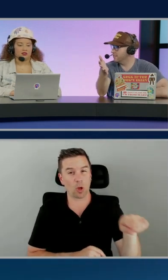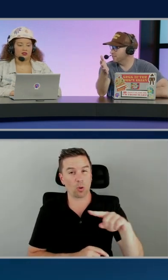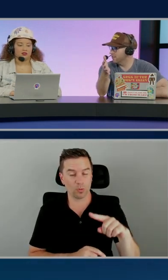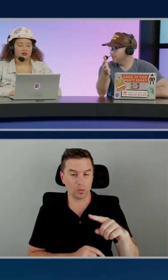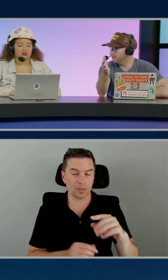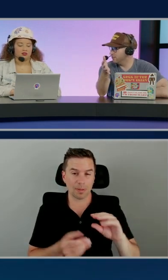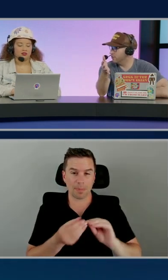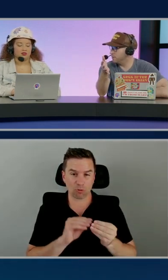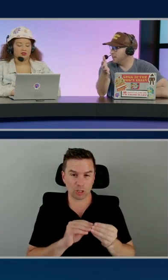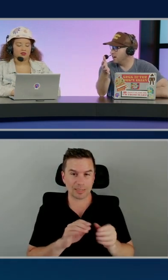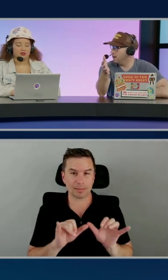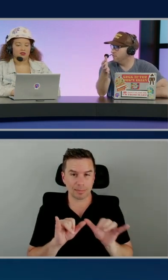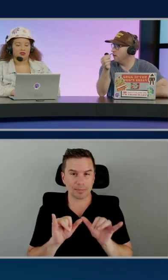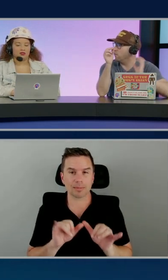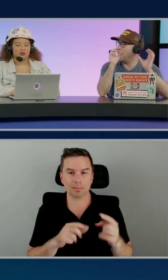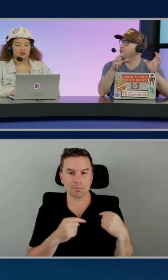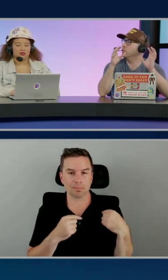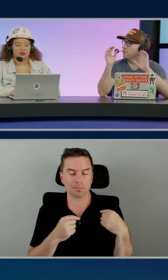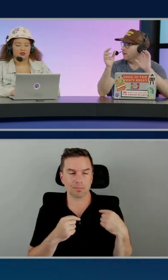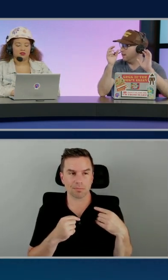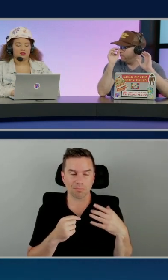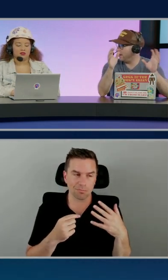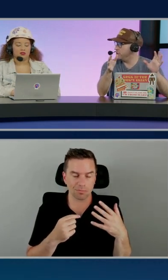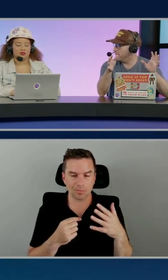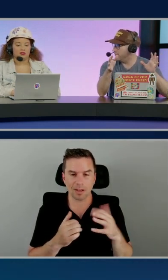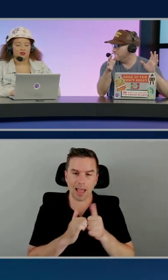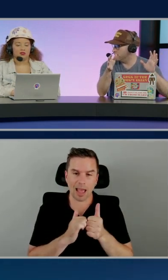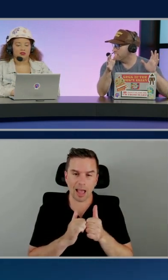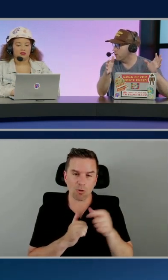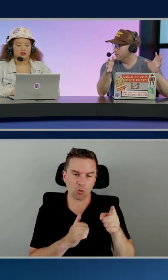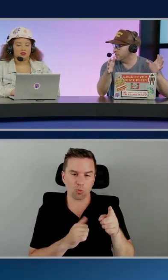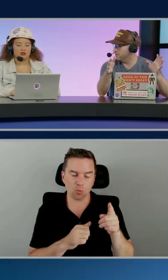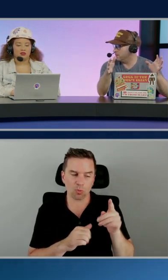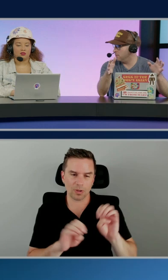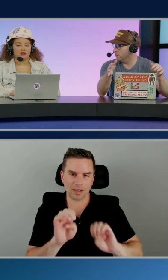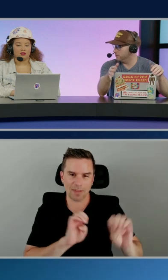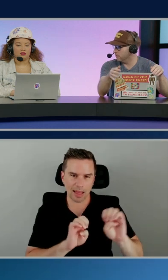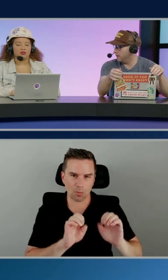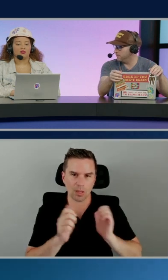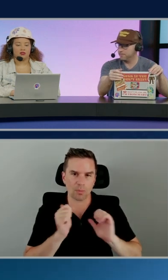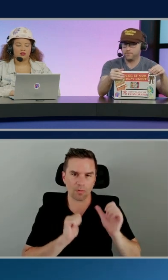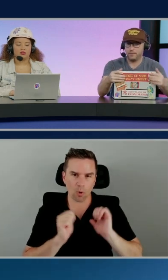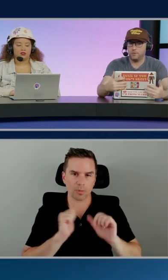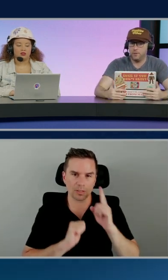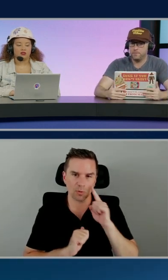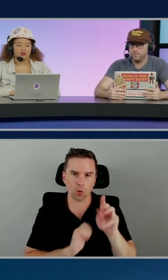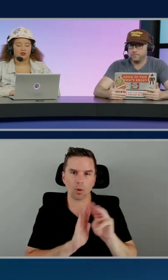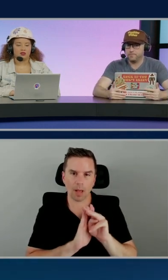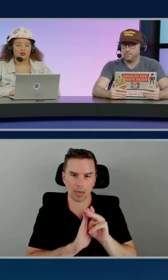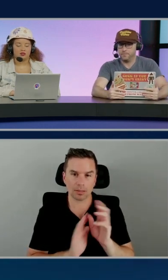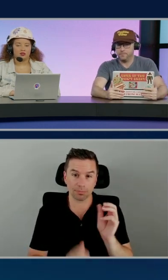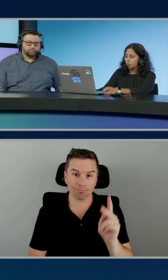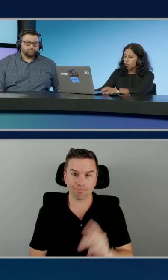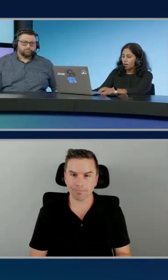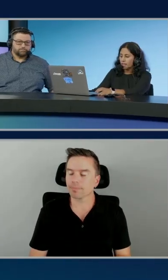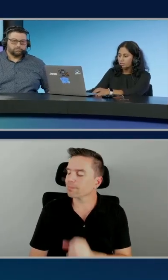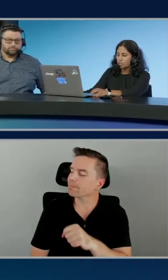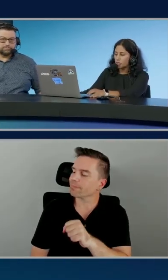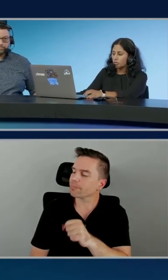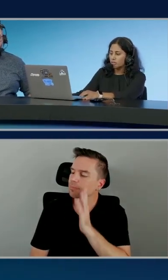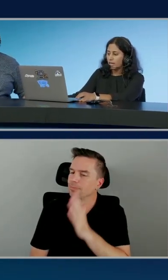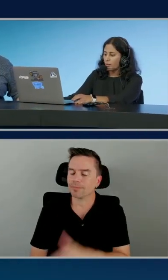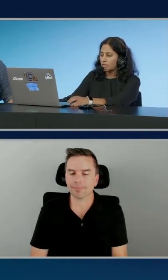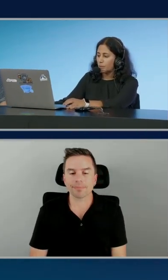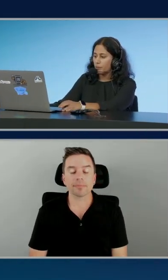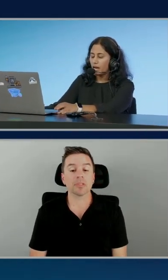metrics, so to speak, of how you evaluate the performance of a model, right? Yes. So right now I'm showing how to do